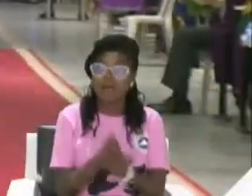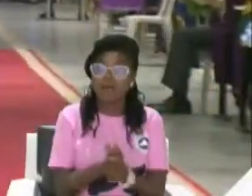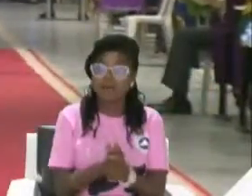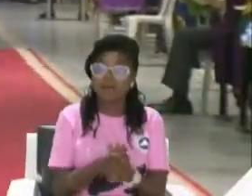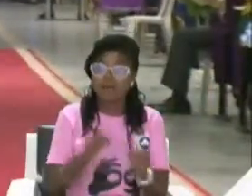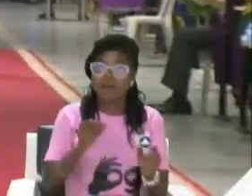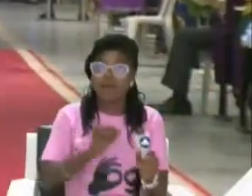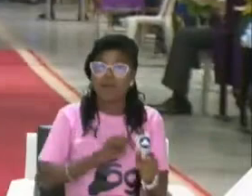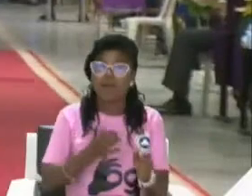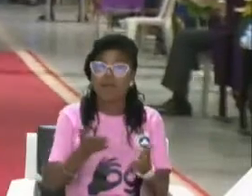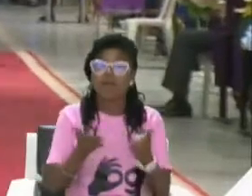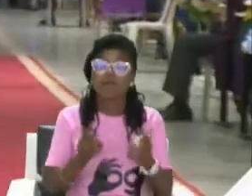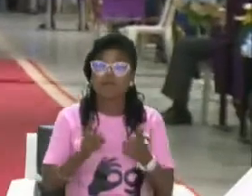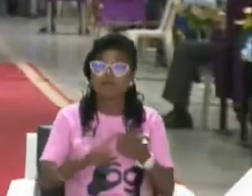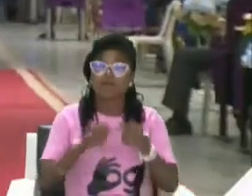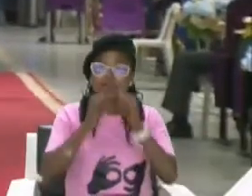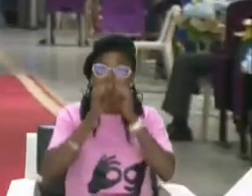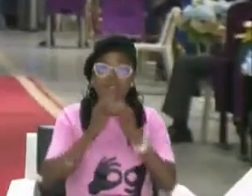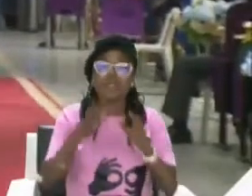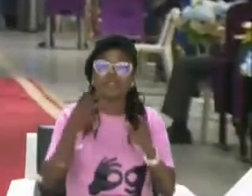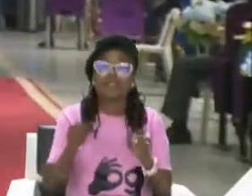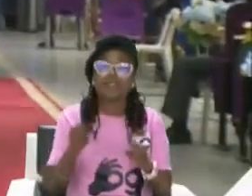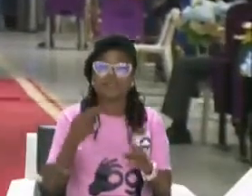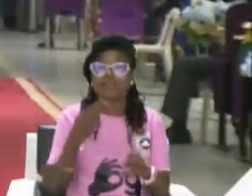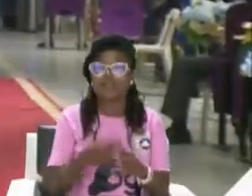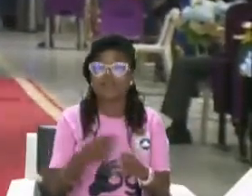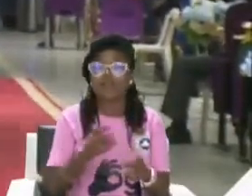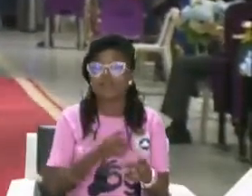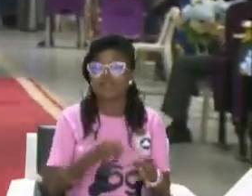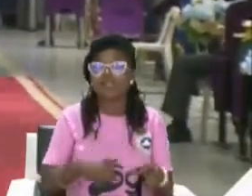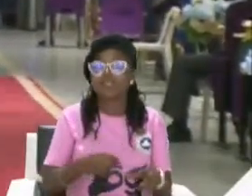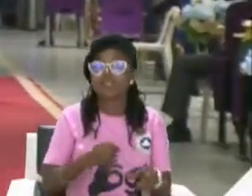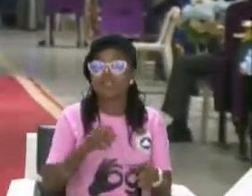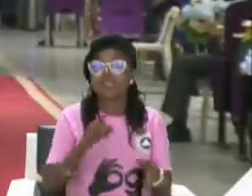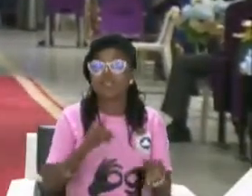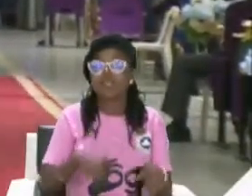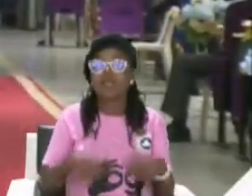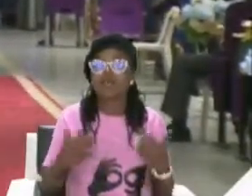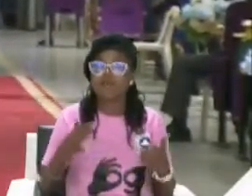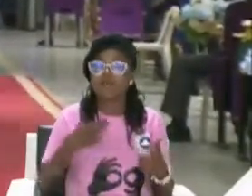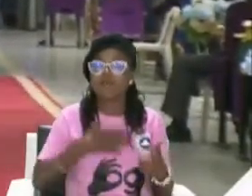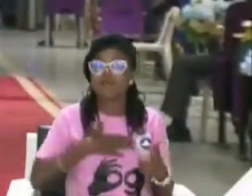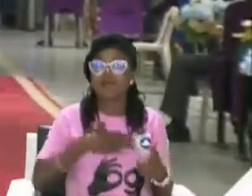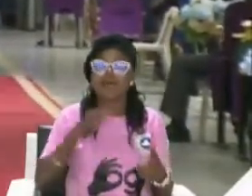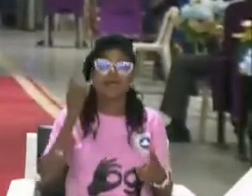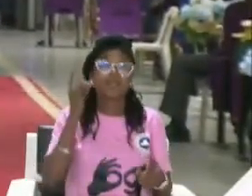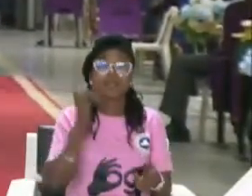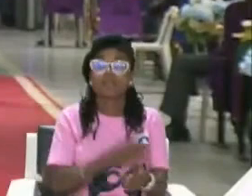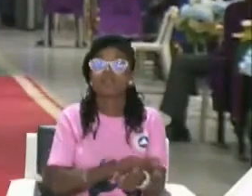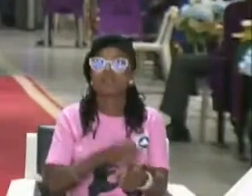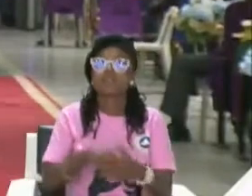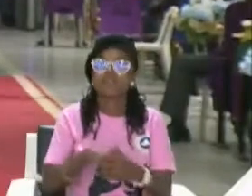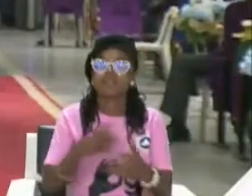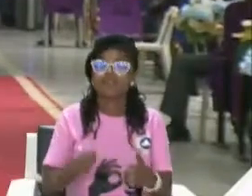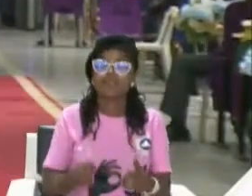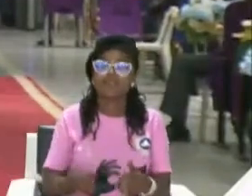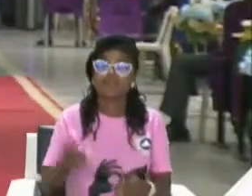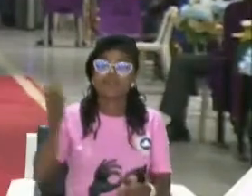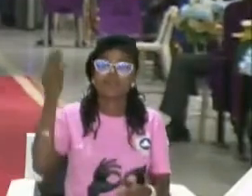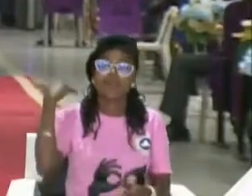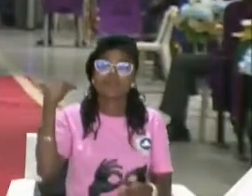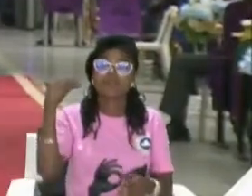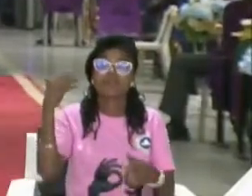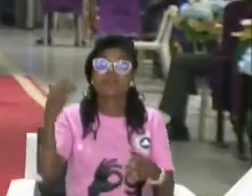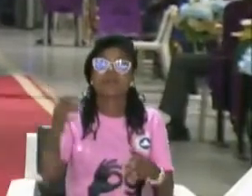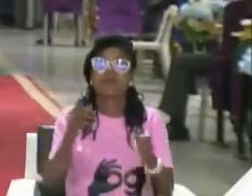I want to bless the name of the Lord for what he did in the life of my daughter. Just in this past convention,